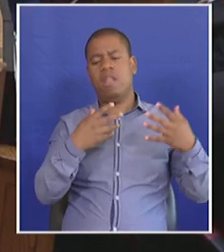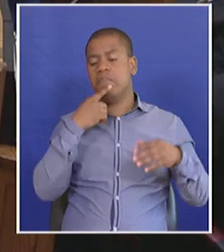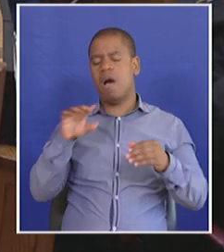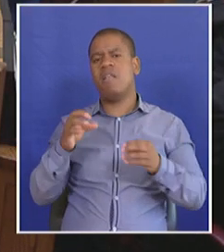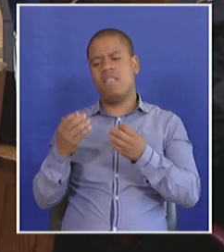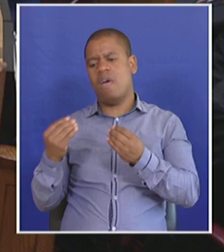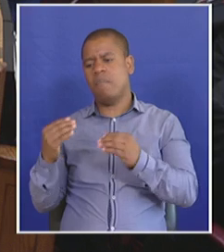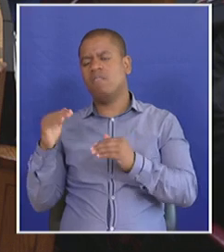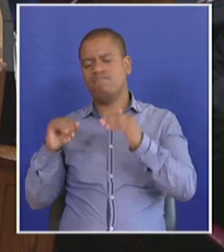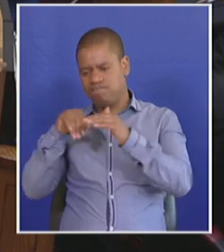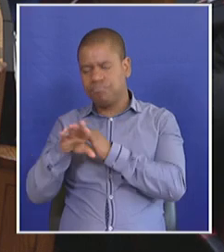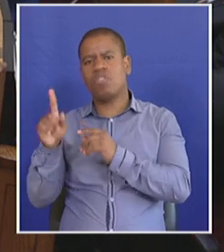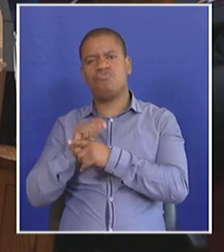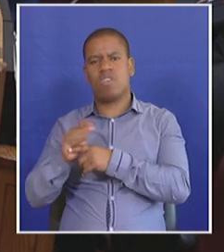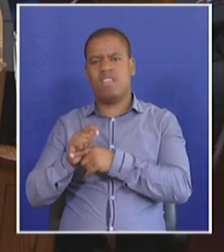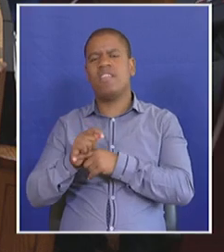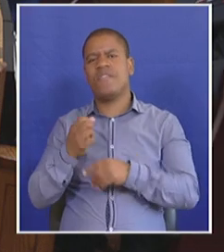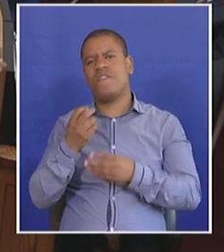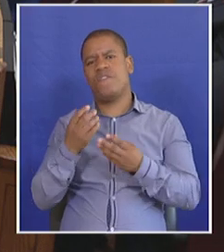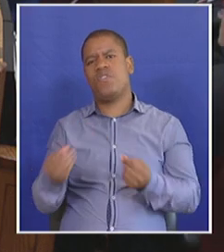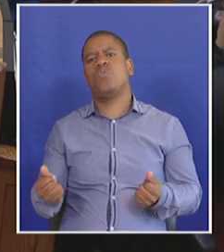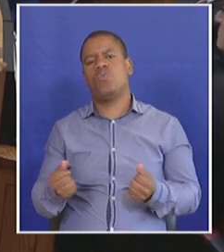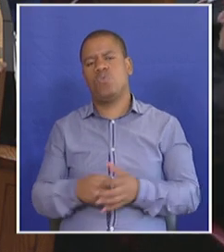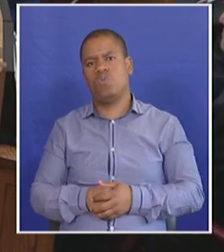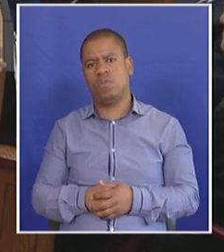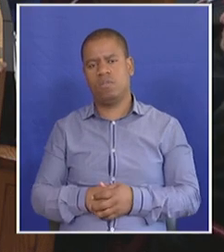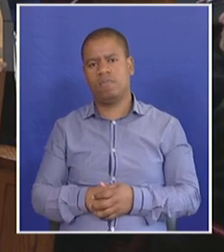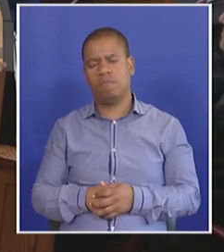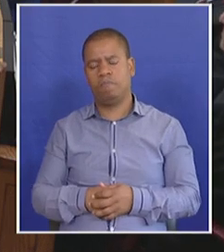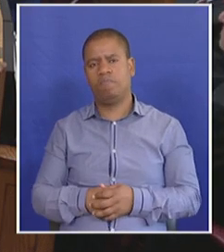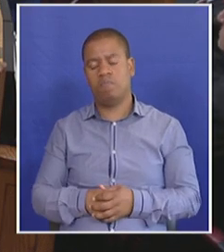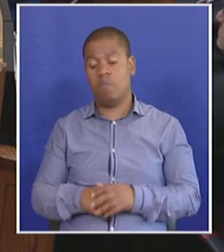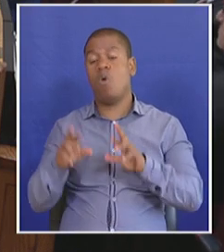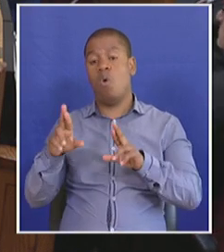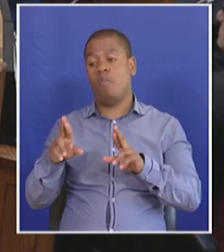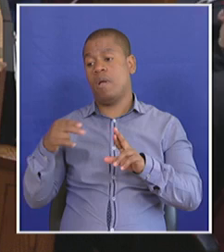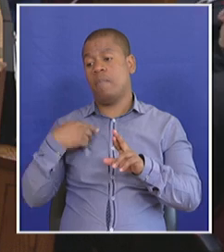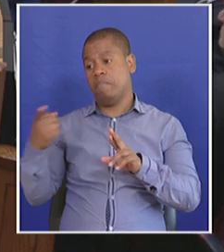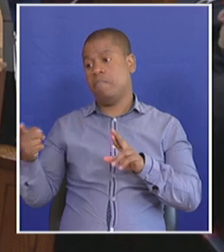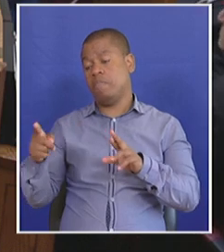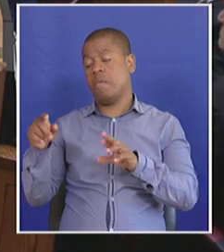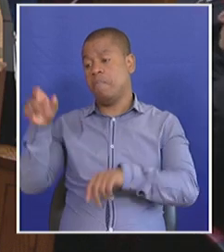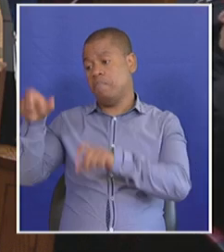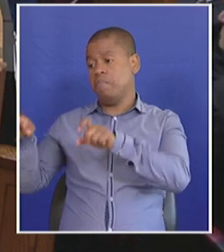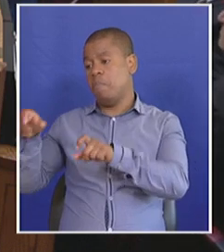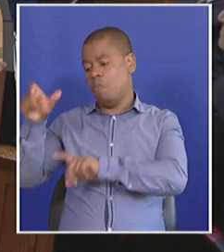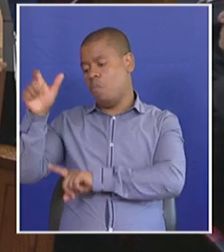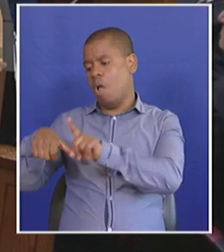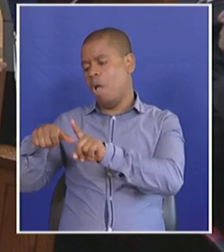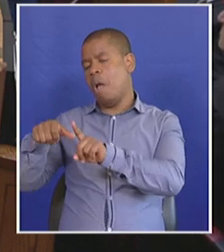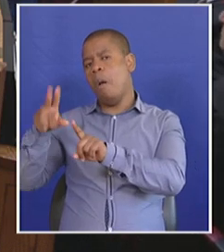Honourable Mikhalakis, I wish the Honourable Mukwana was here to see and copy your character when you ask a new